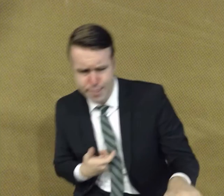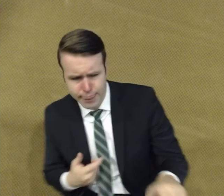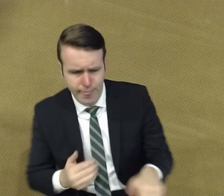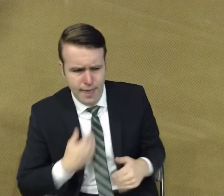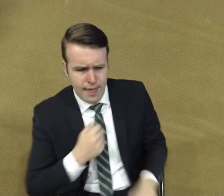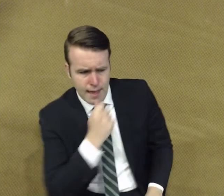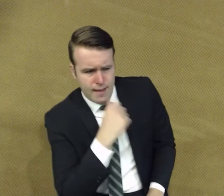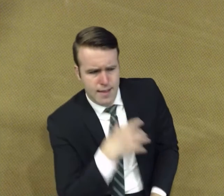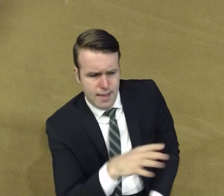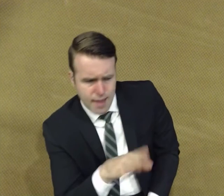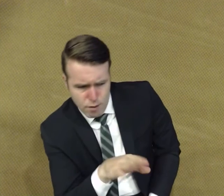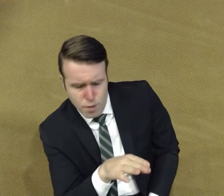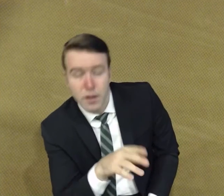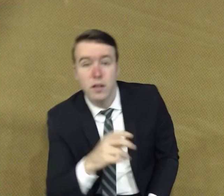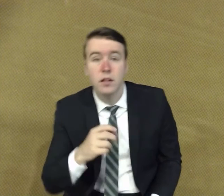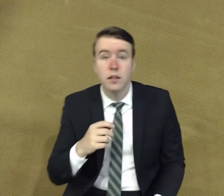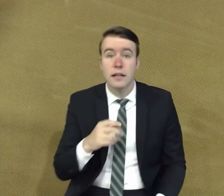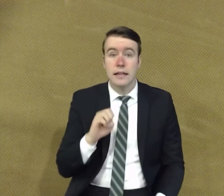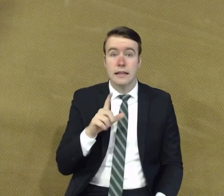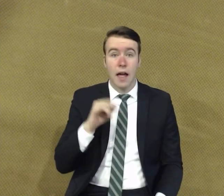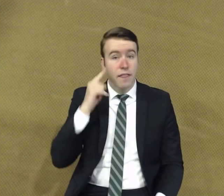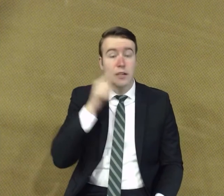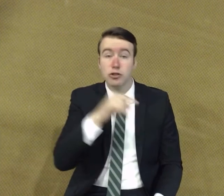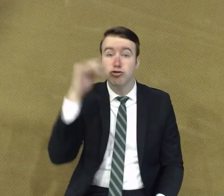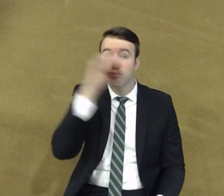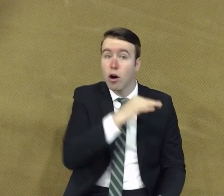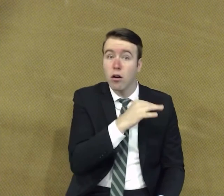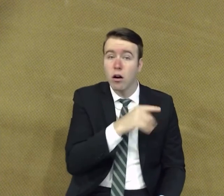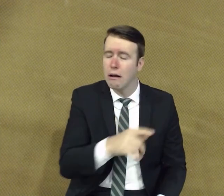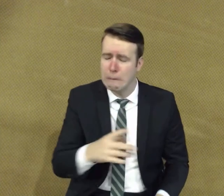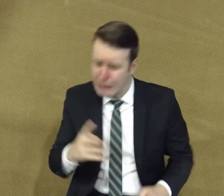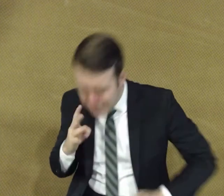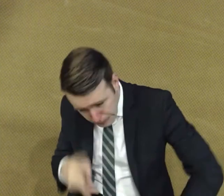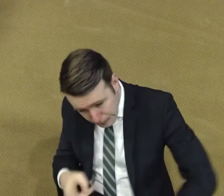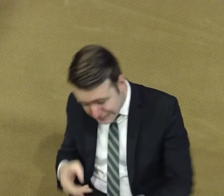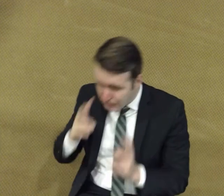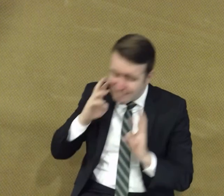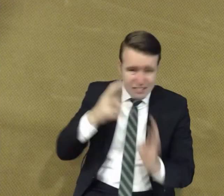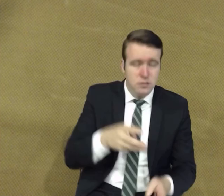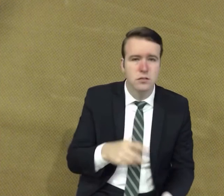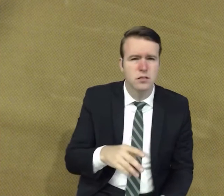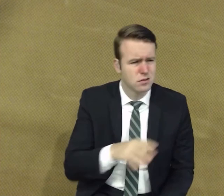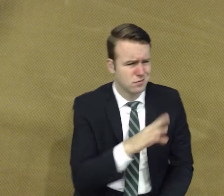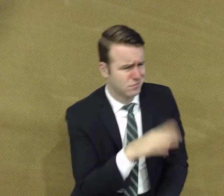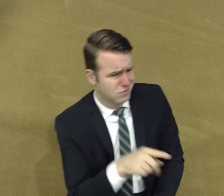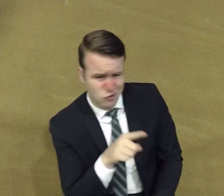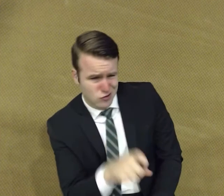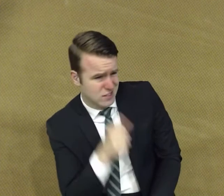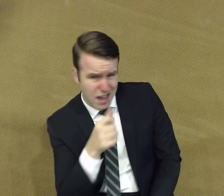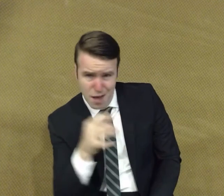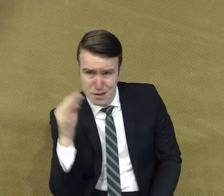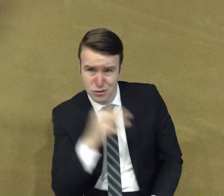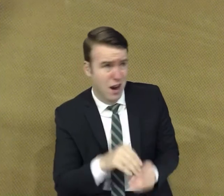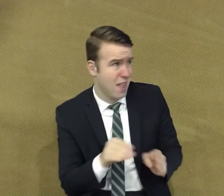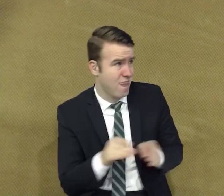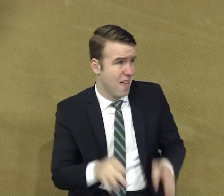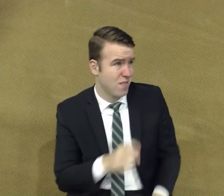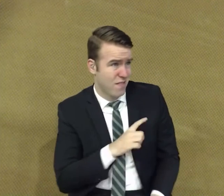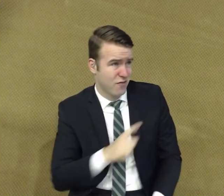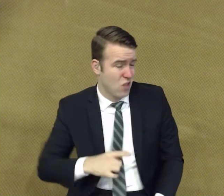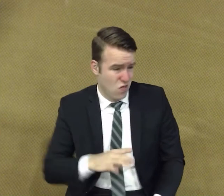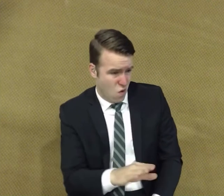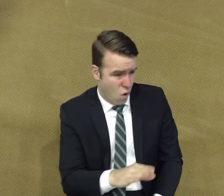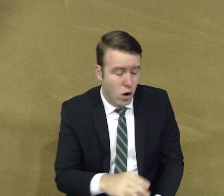young lady, he thinks she's drunk because she acts like it. And he says, you shouldn't be drunk here in the house of the